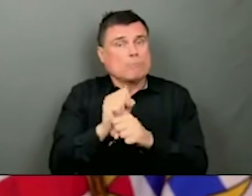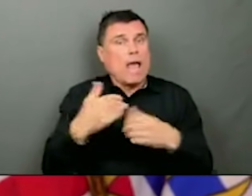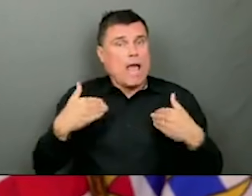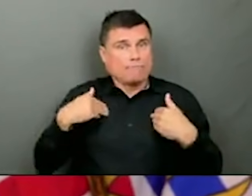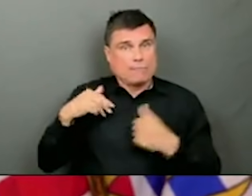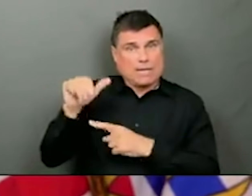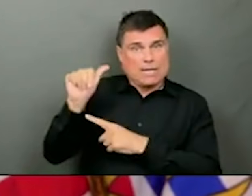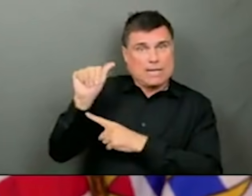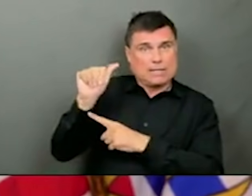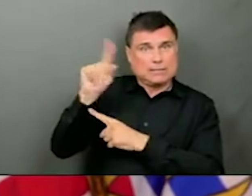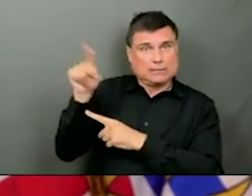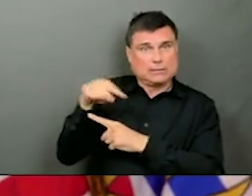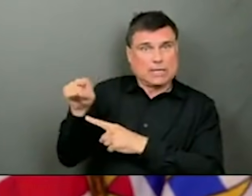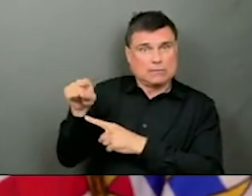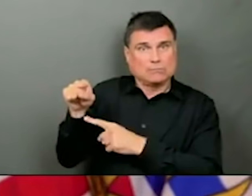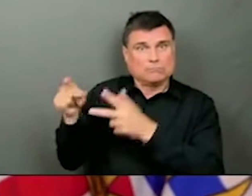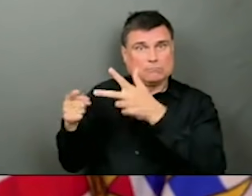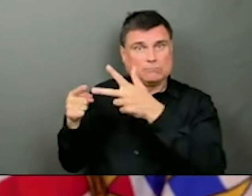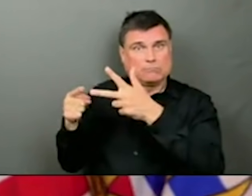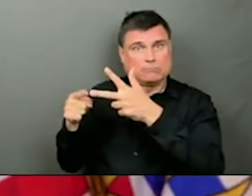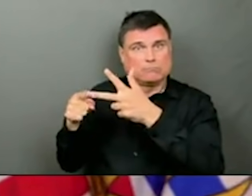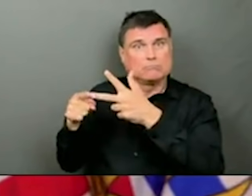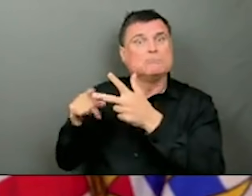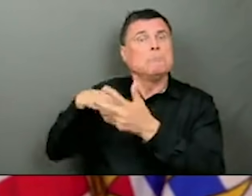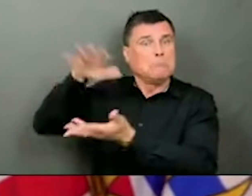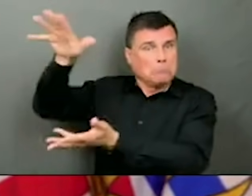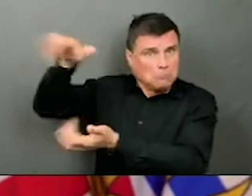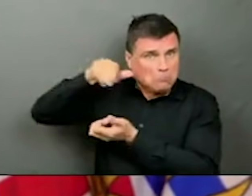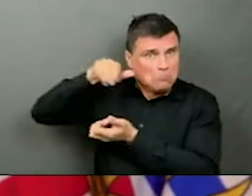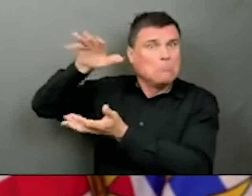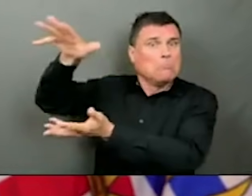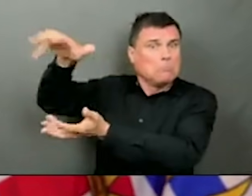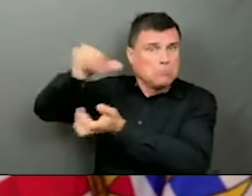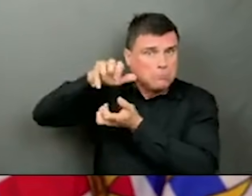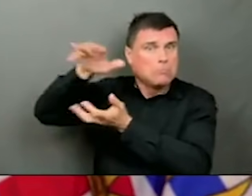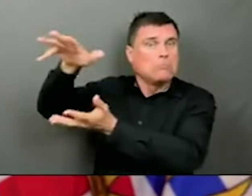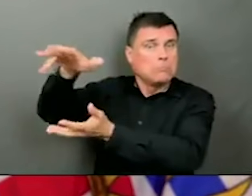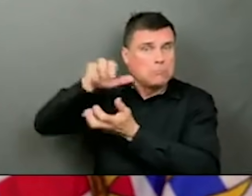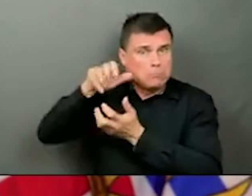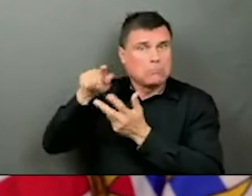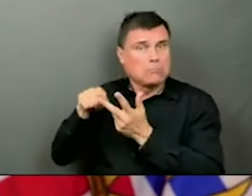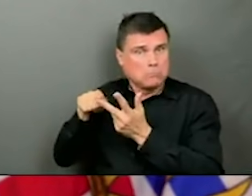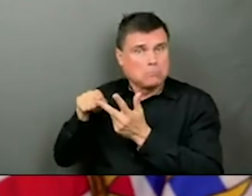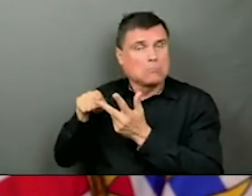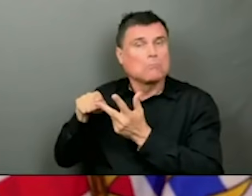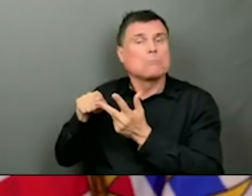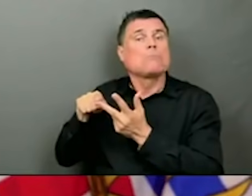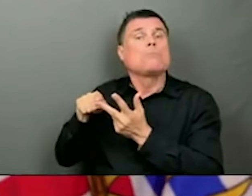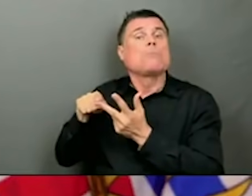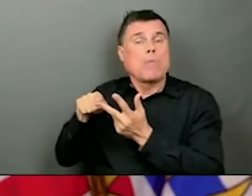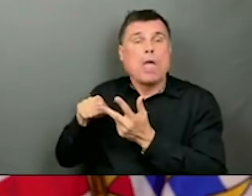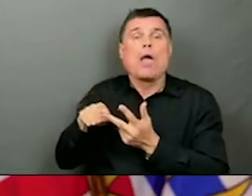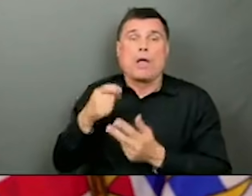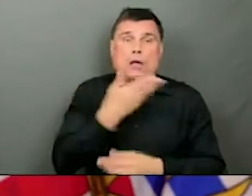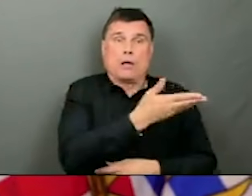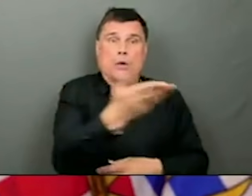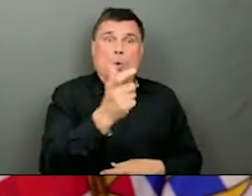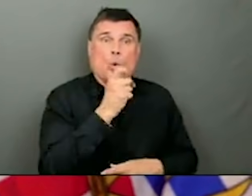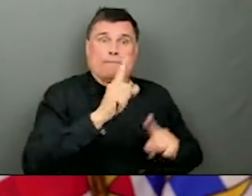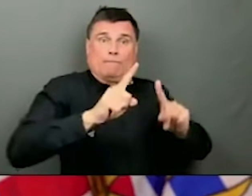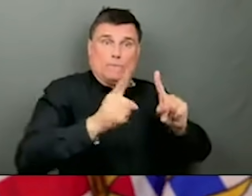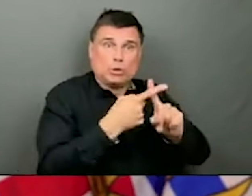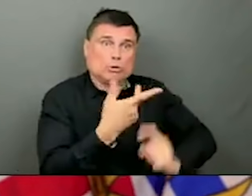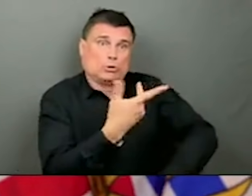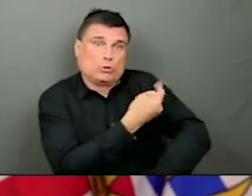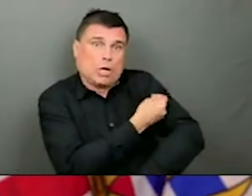take the information once we have it and make your own decision about what you want for your second dose. So I just want to reassure people